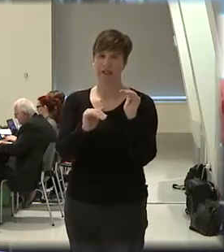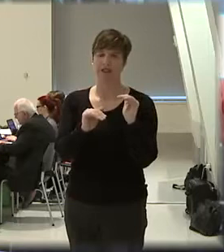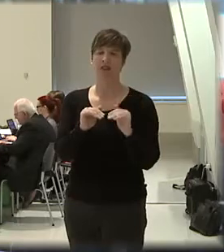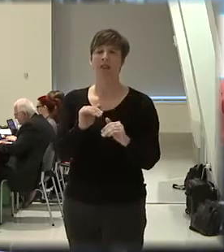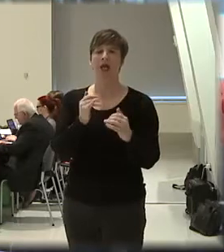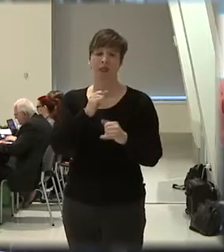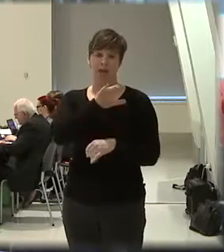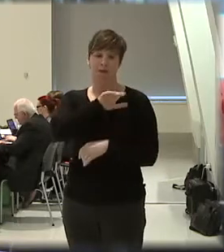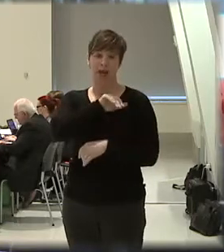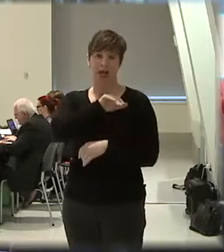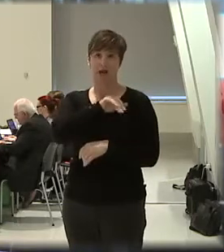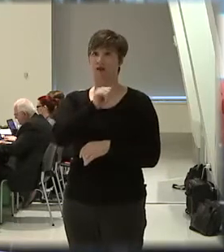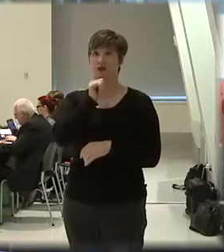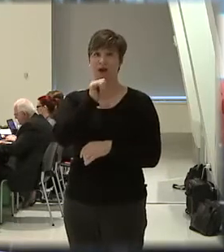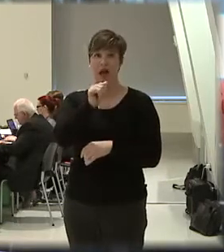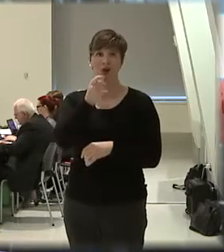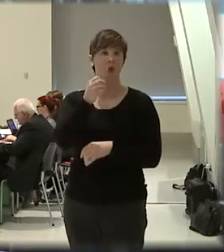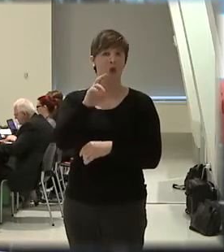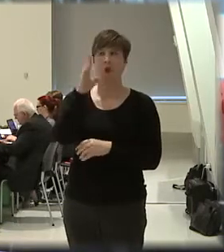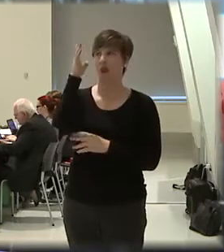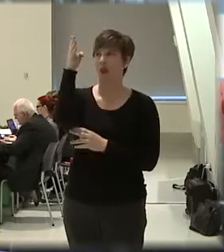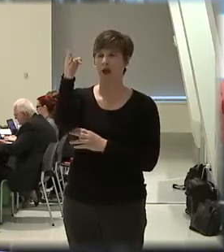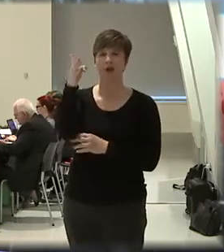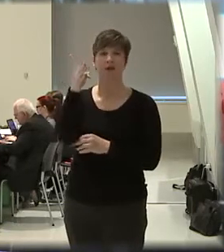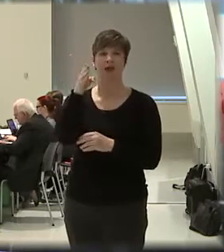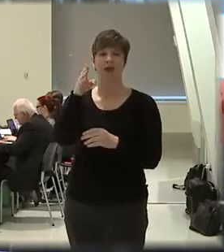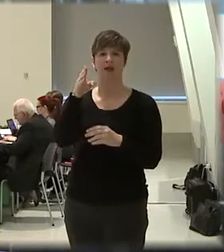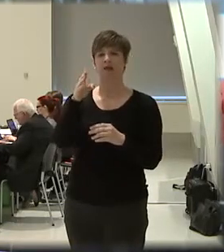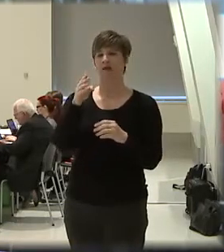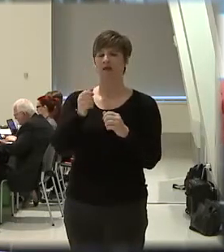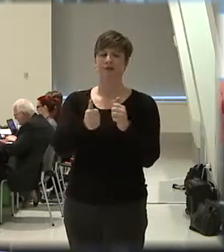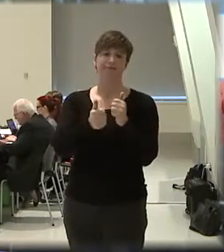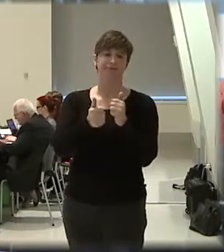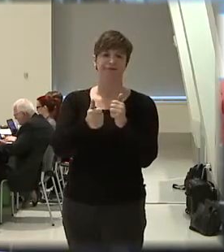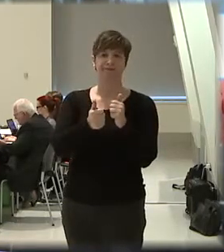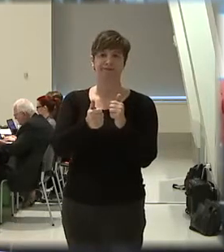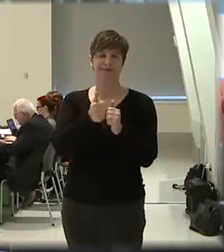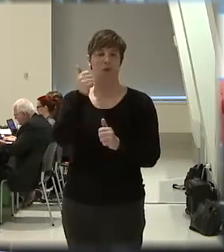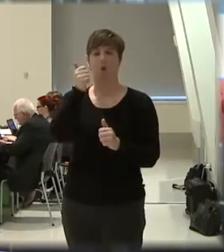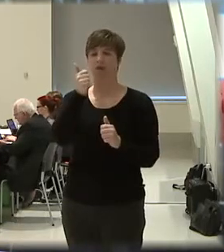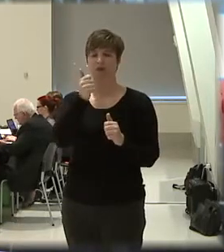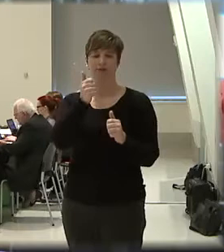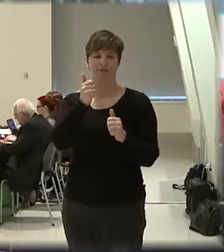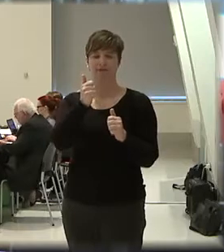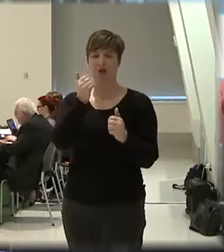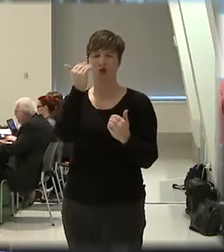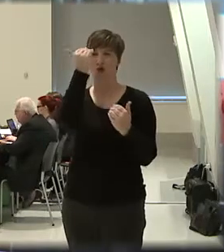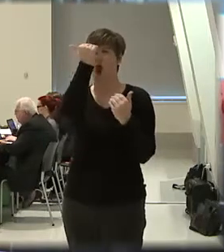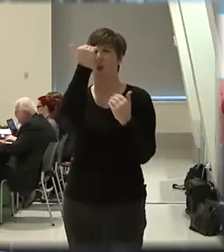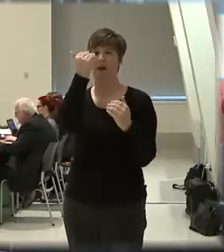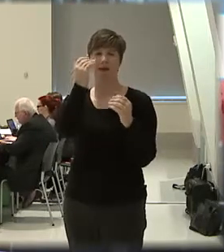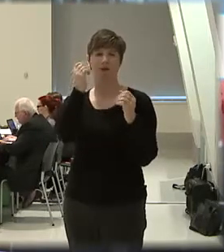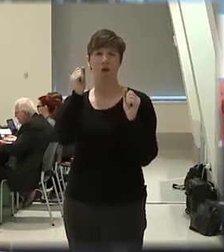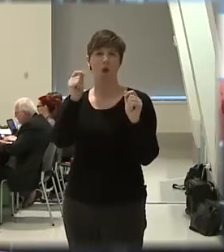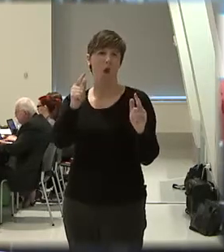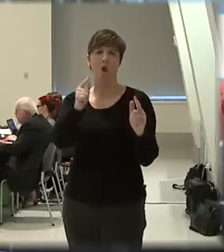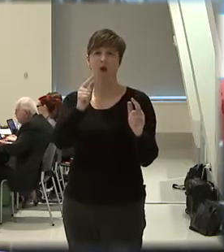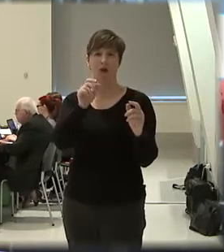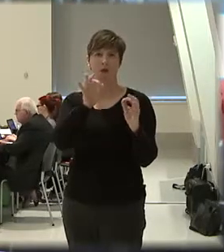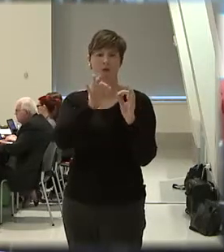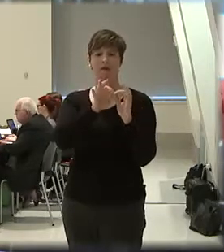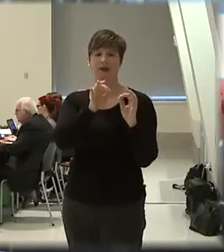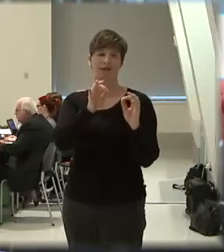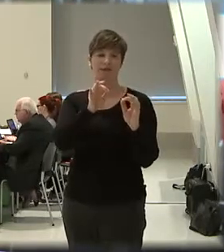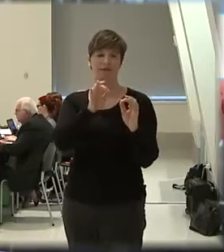Body cameras are not, nor will they ever be, the global eye in the sky that delivers an all-knowing account for any and all police